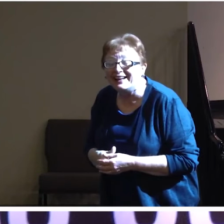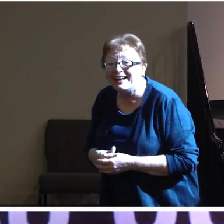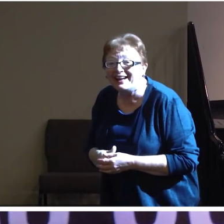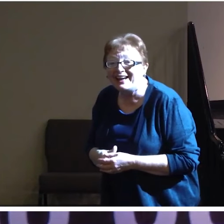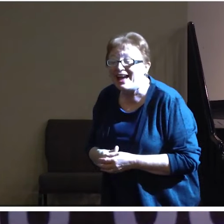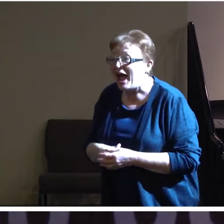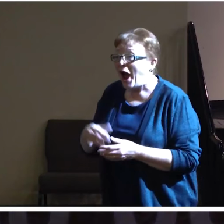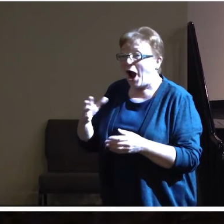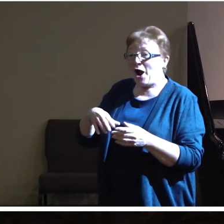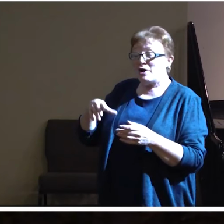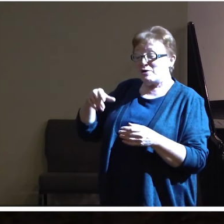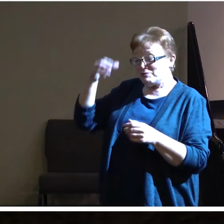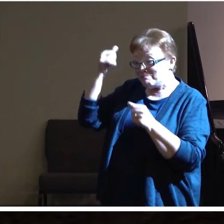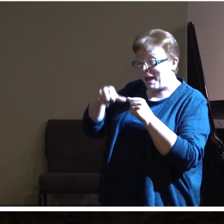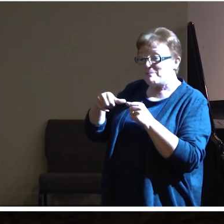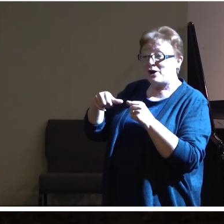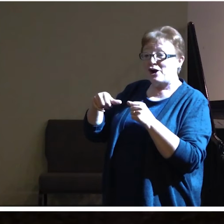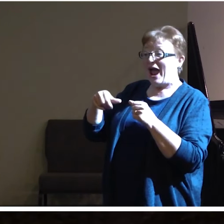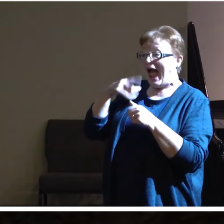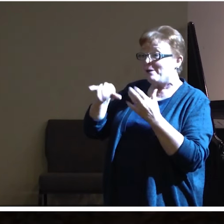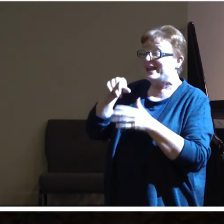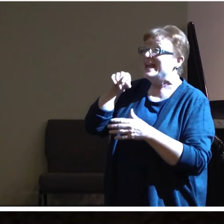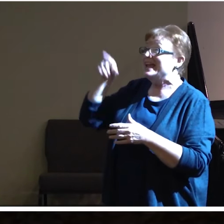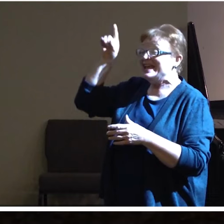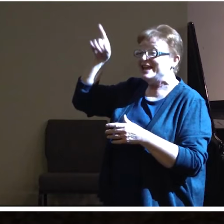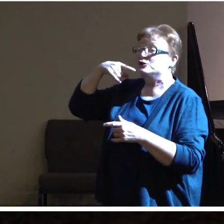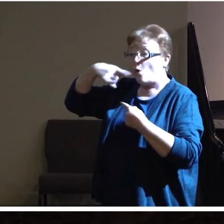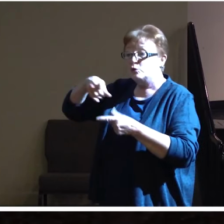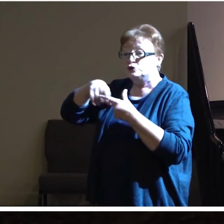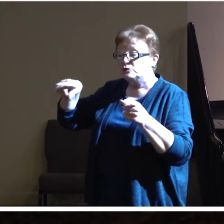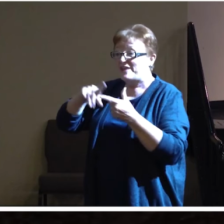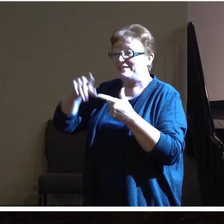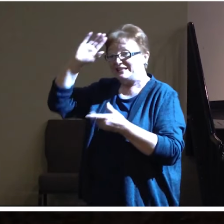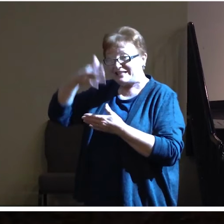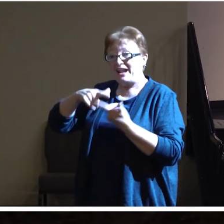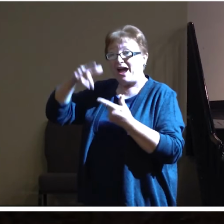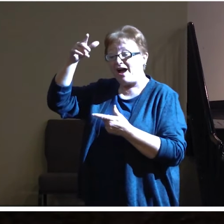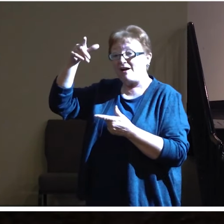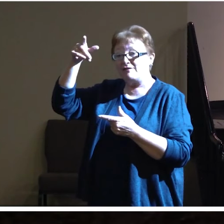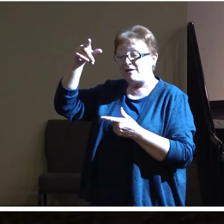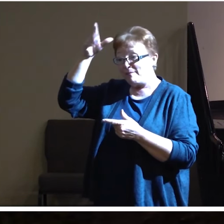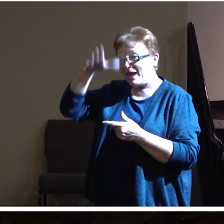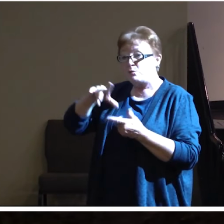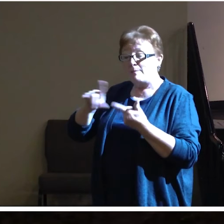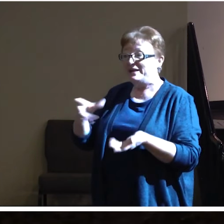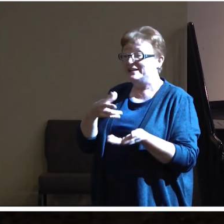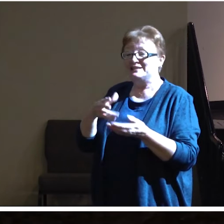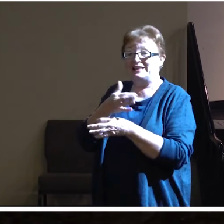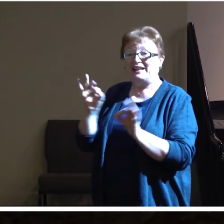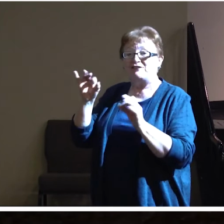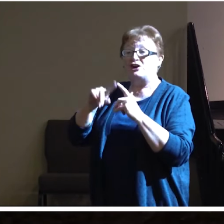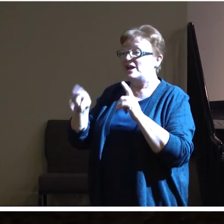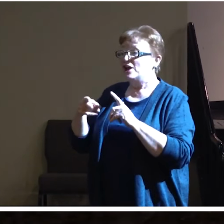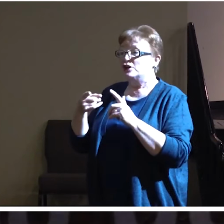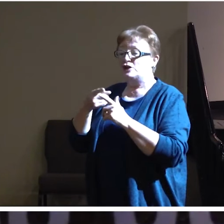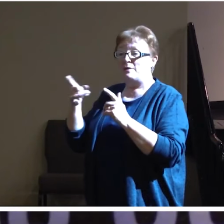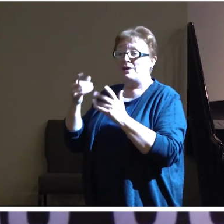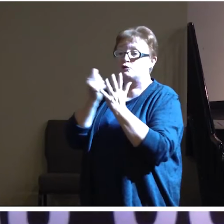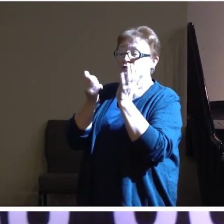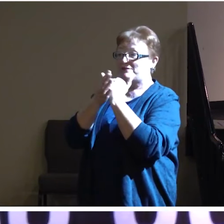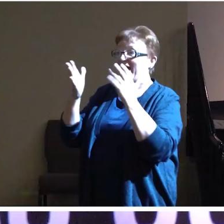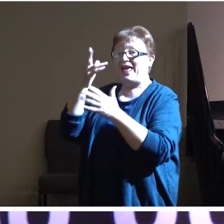Remember how he told you while he was still in Galilee, that the Son of Man must be delivered into the hands of sinful men and be crucified and on the